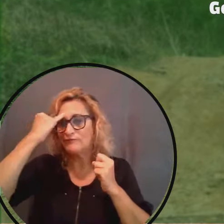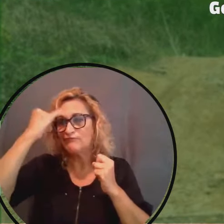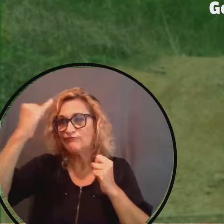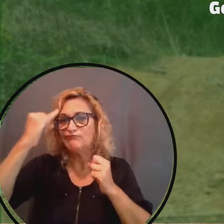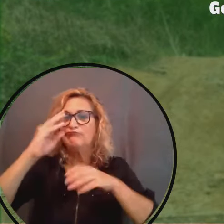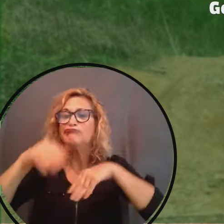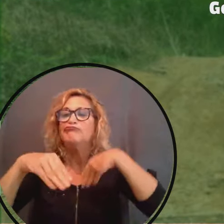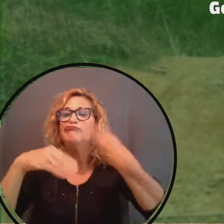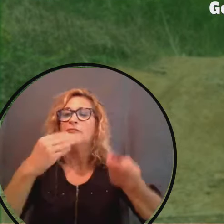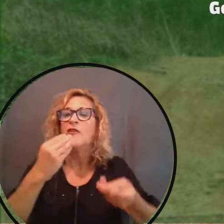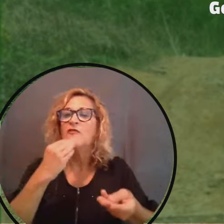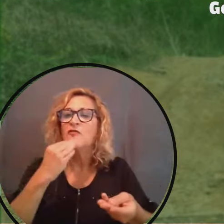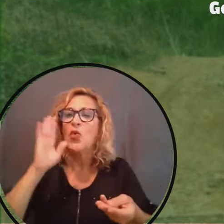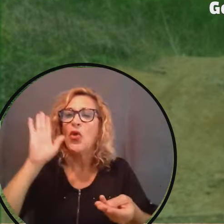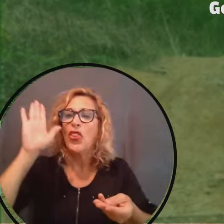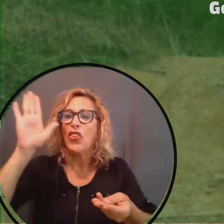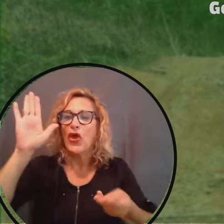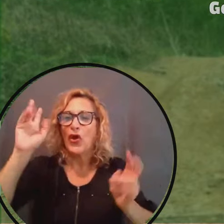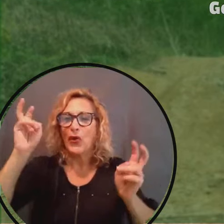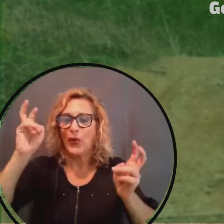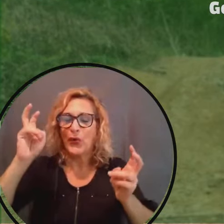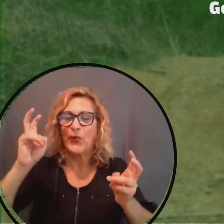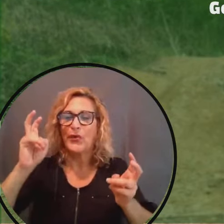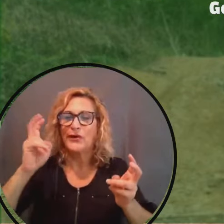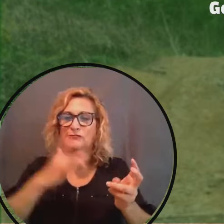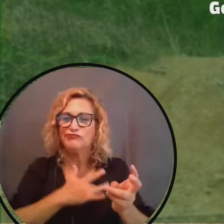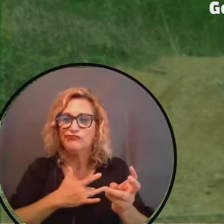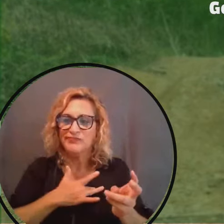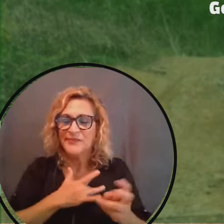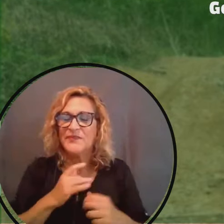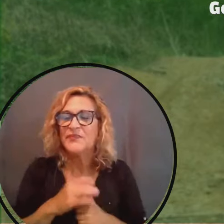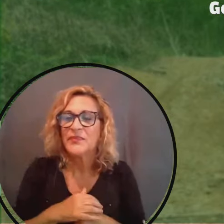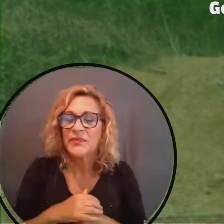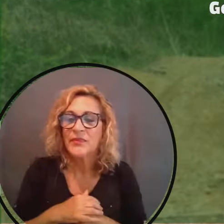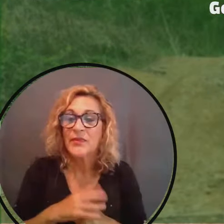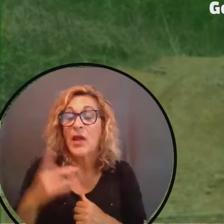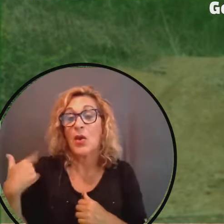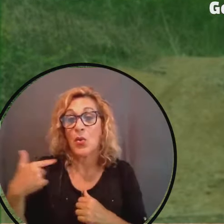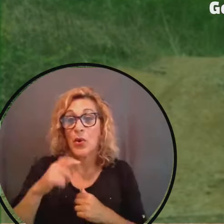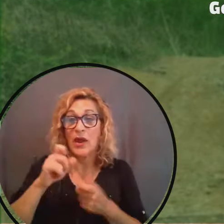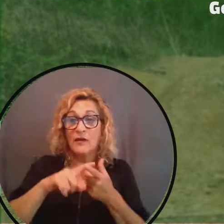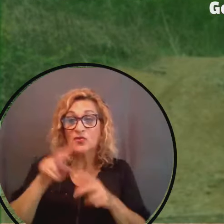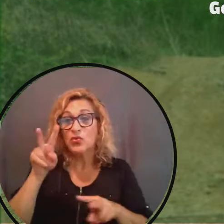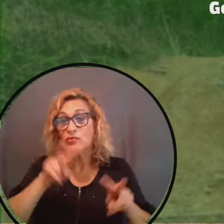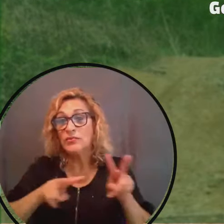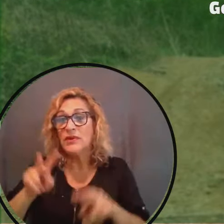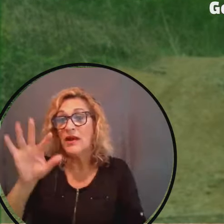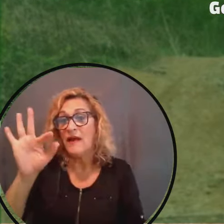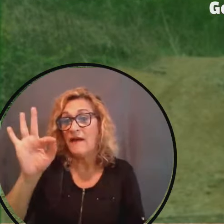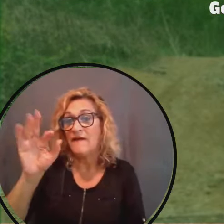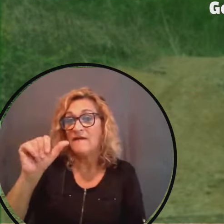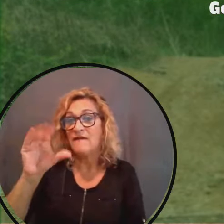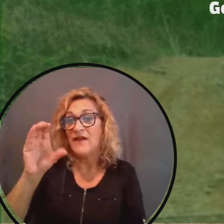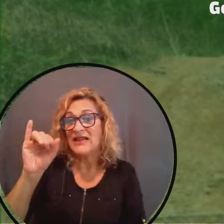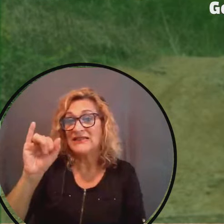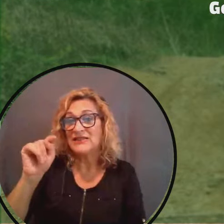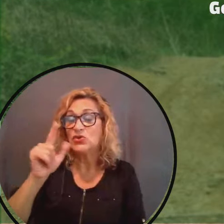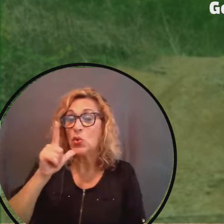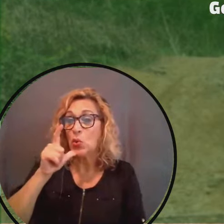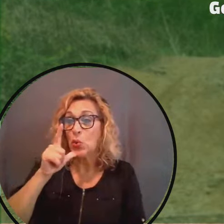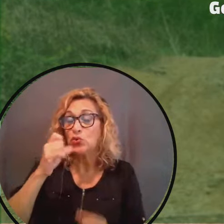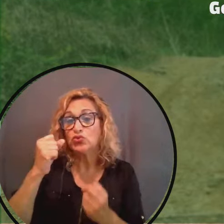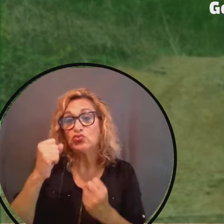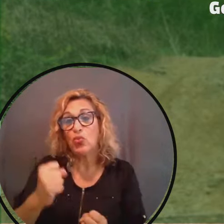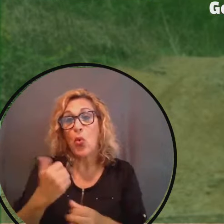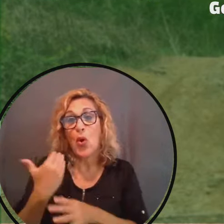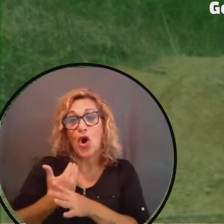going. And we also have to face right-wingers and fascists surveilling and harassing us. We see that, we're gonna hear more about